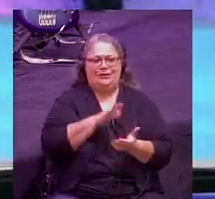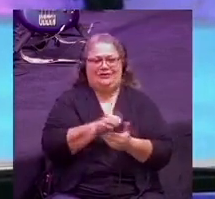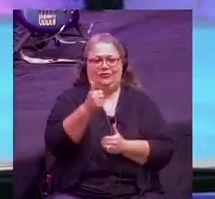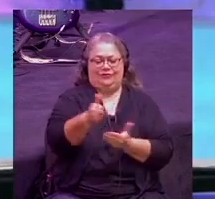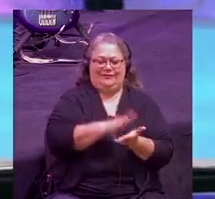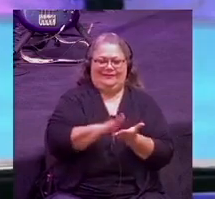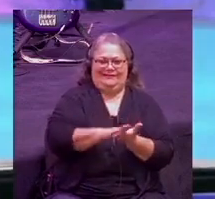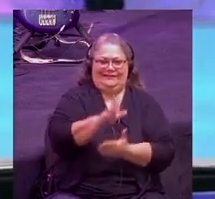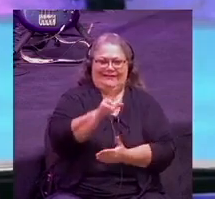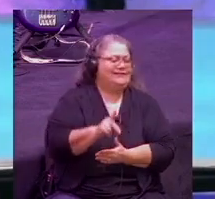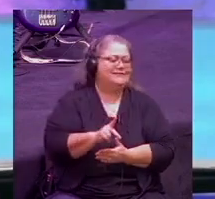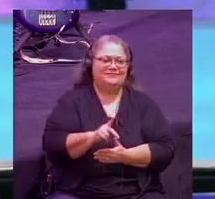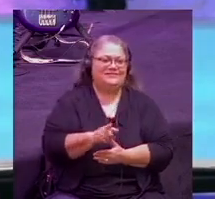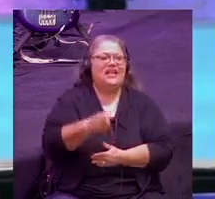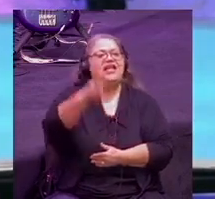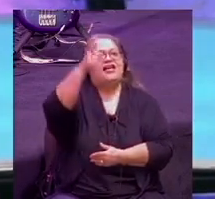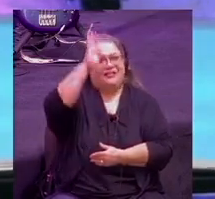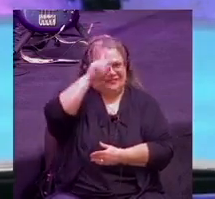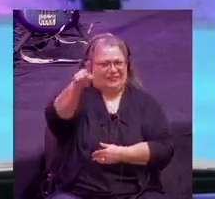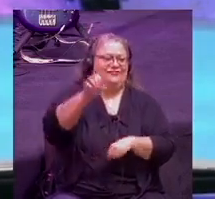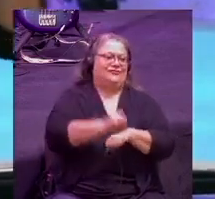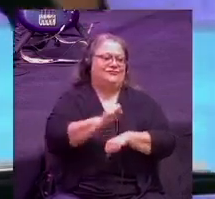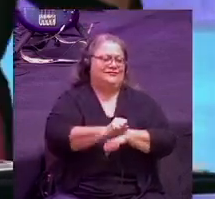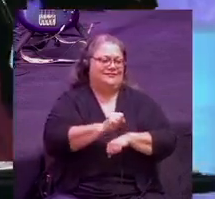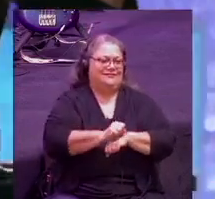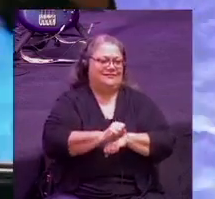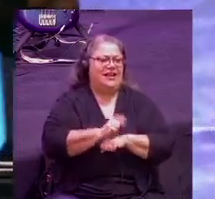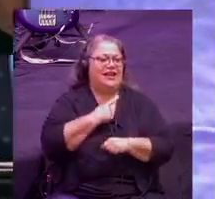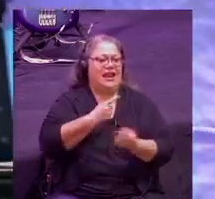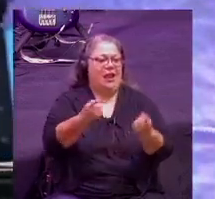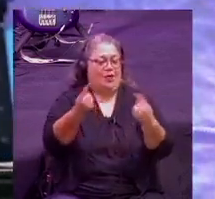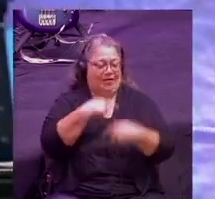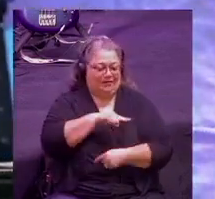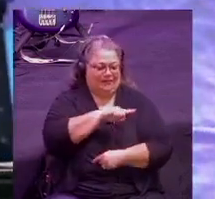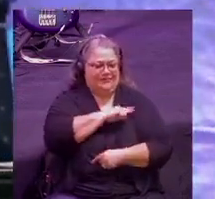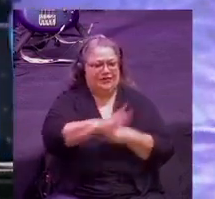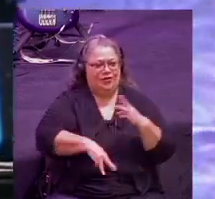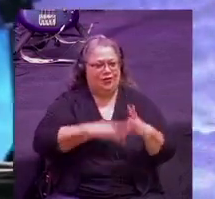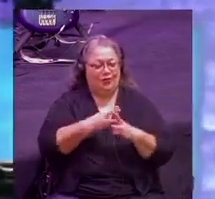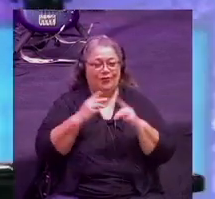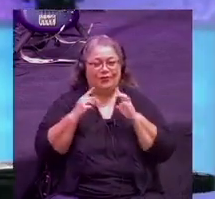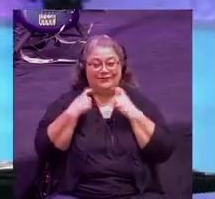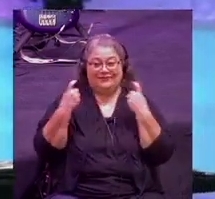up. That's what God sent him to do. He's come to convict the world of sin,